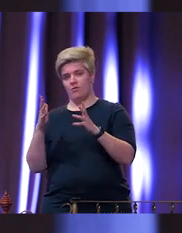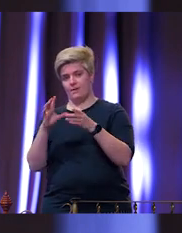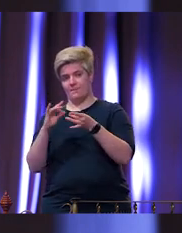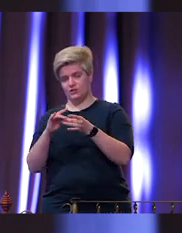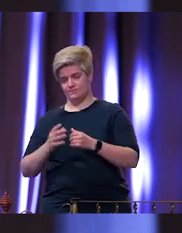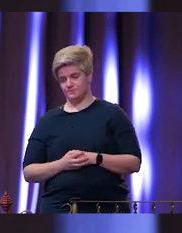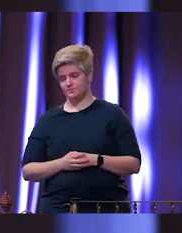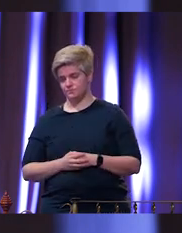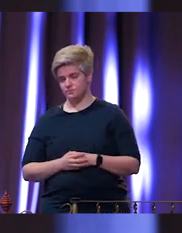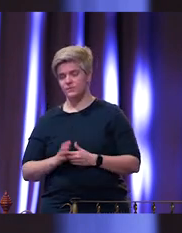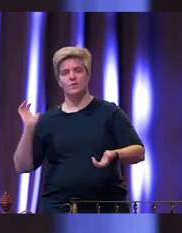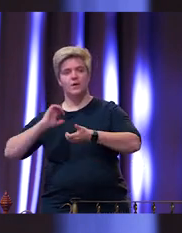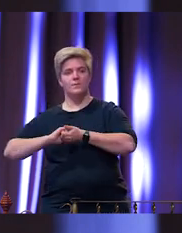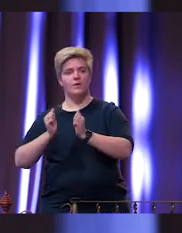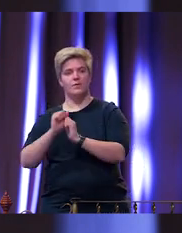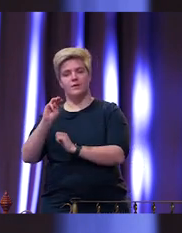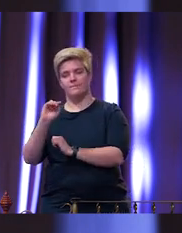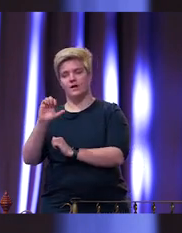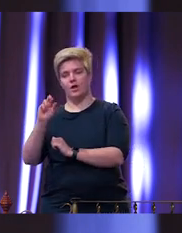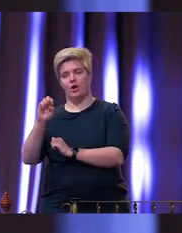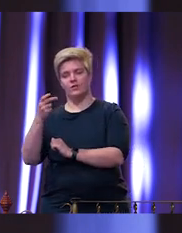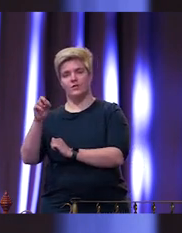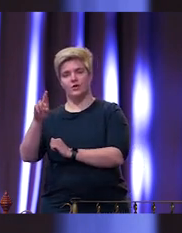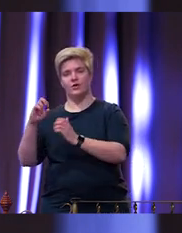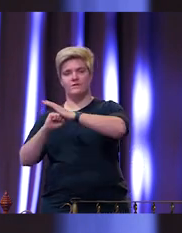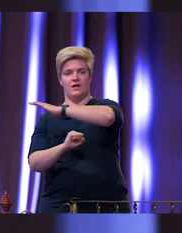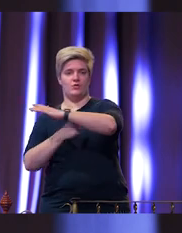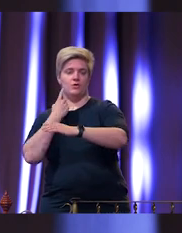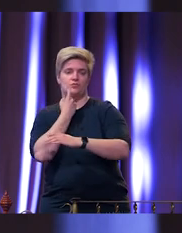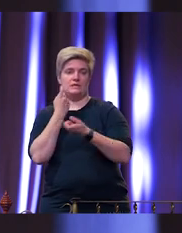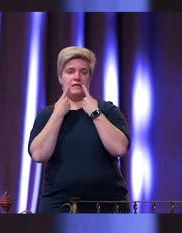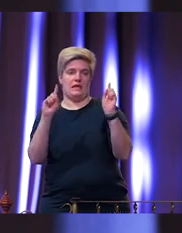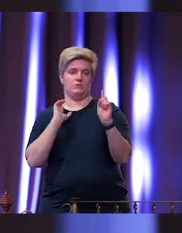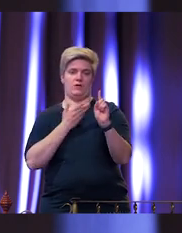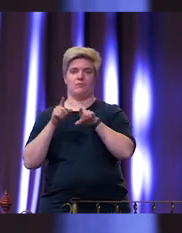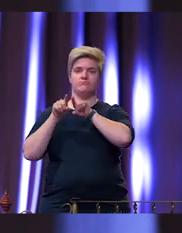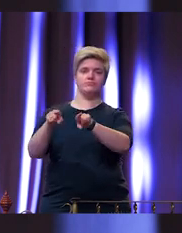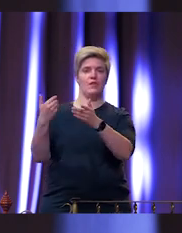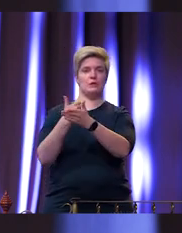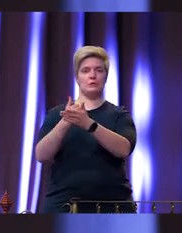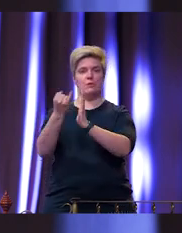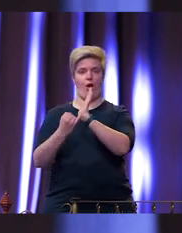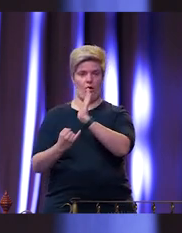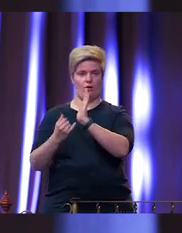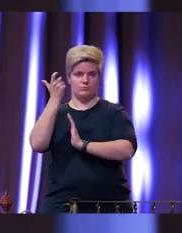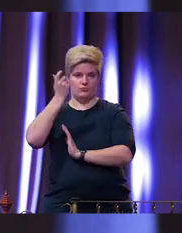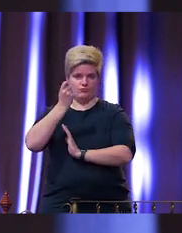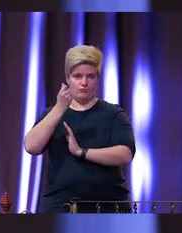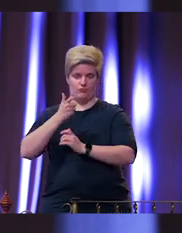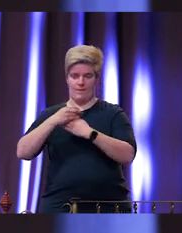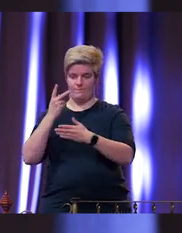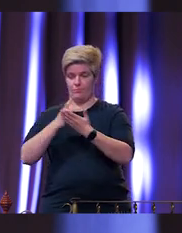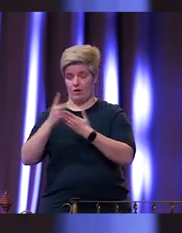we partnered with the MacArthur Foundation, and we recently announced A Road Together, Field Foundation's new art program, new grant-making program. With this